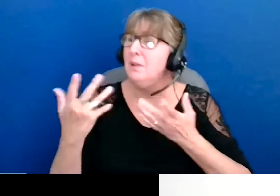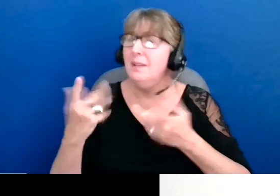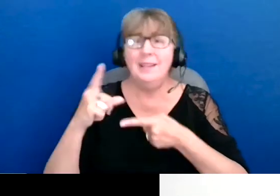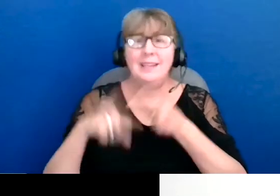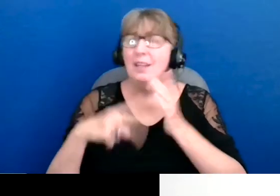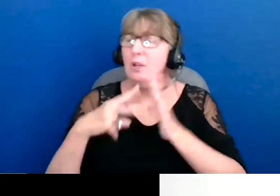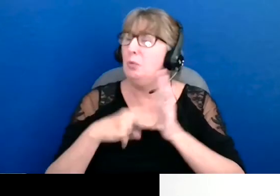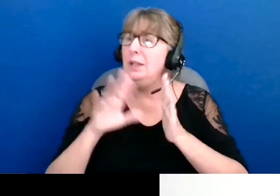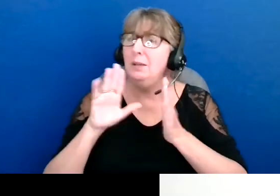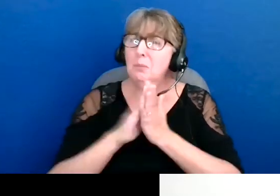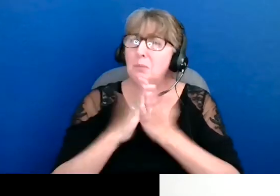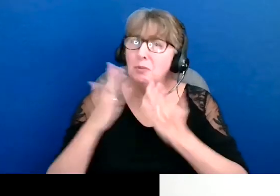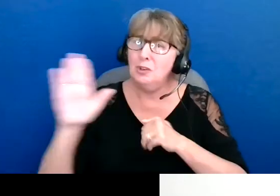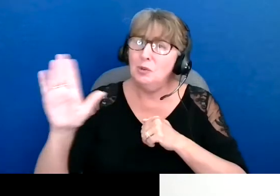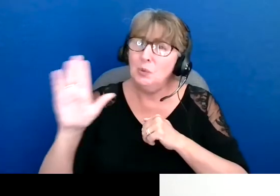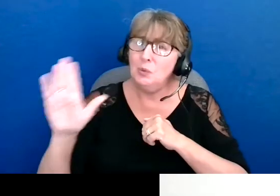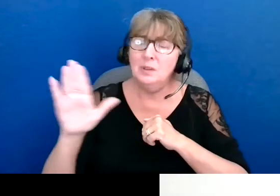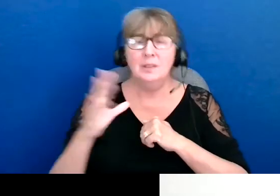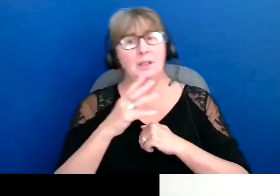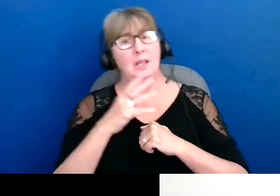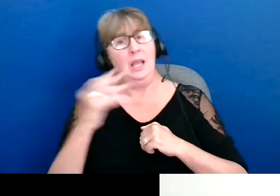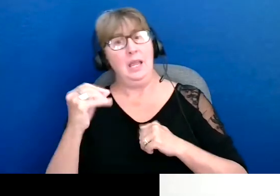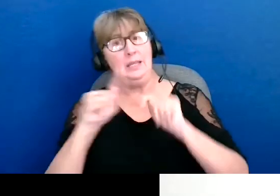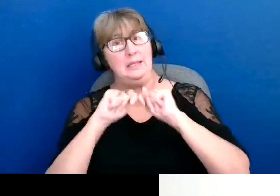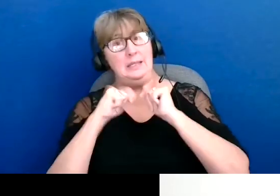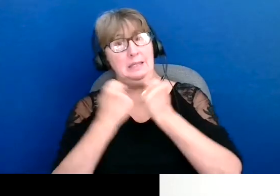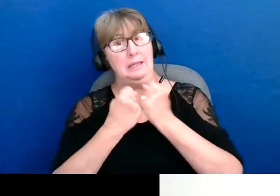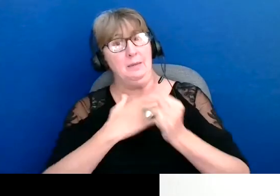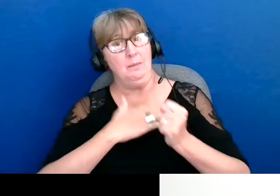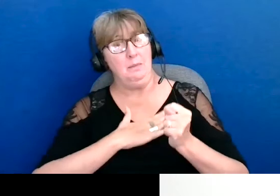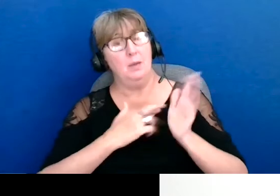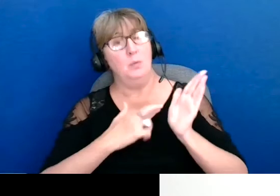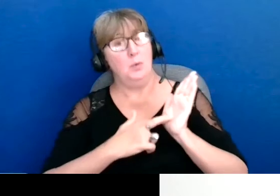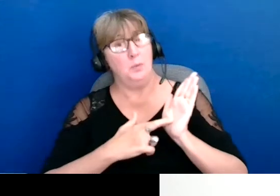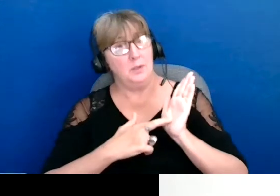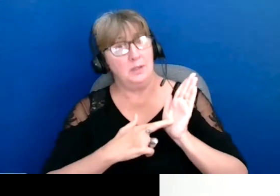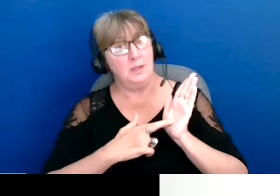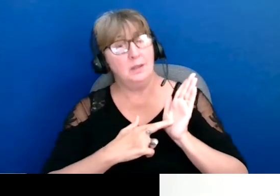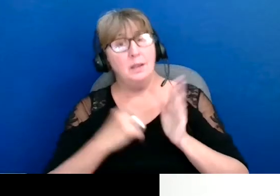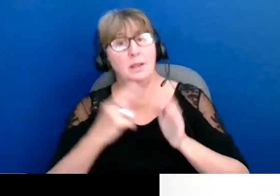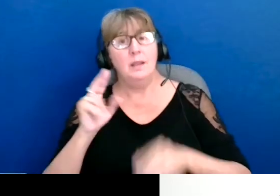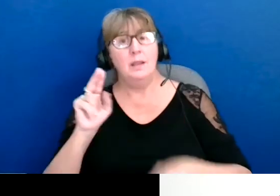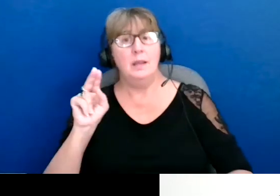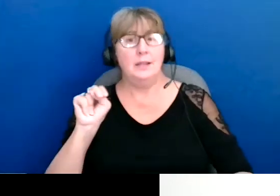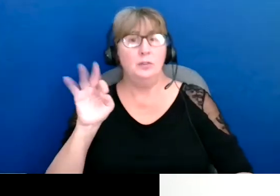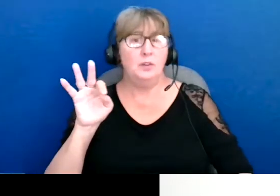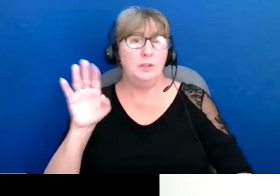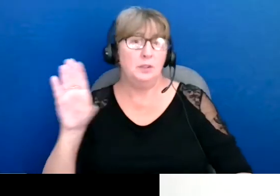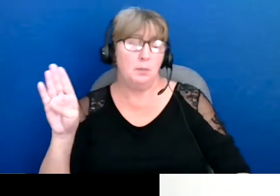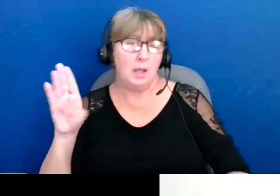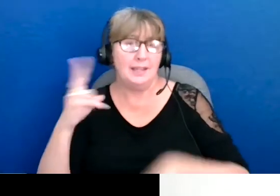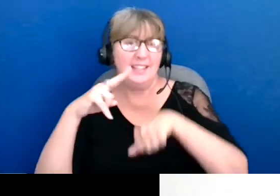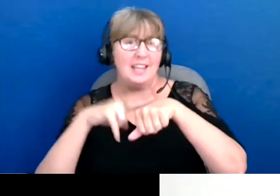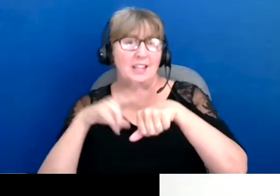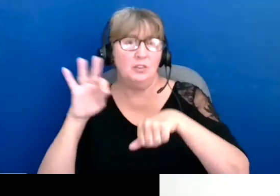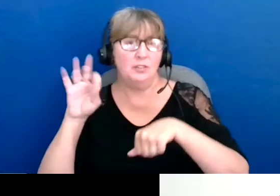books. And my team was representing the National Federation of the Blind. And we